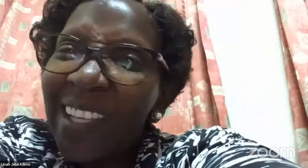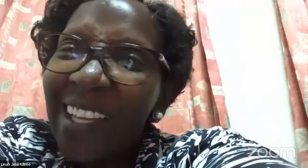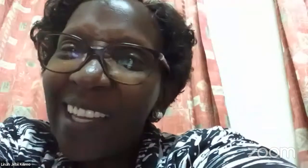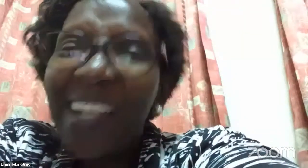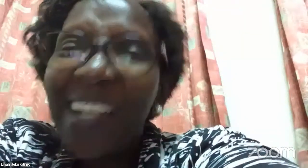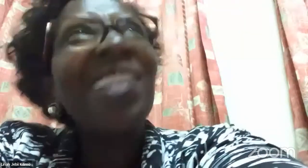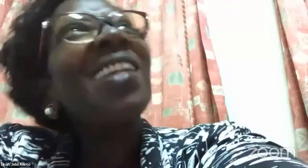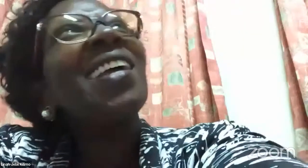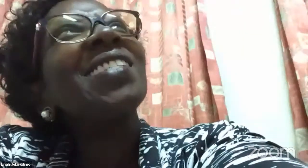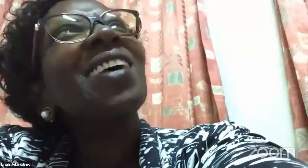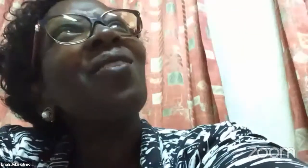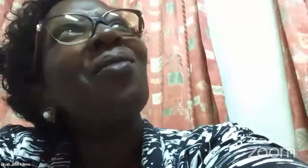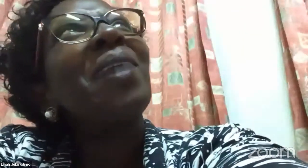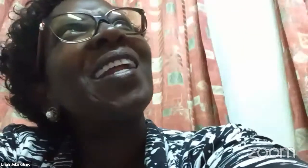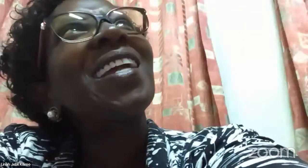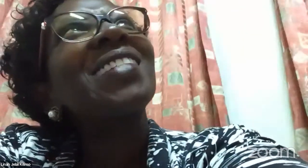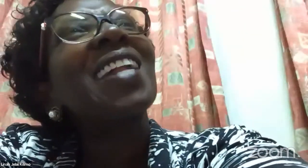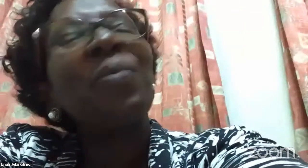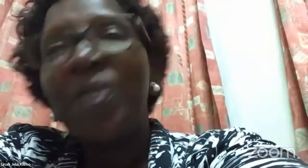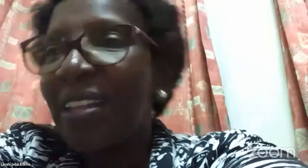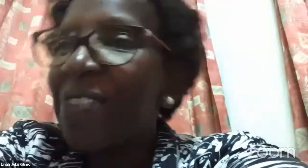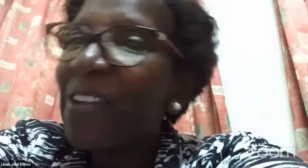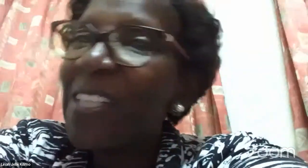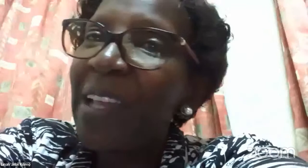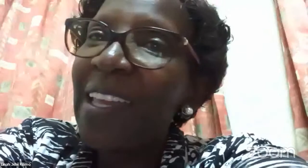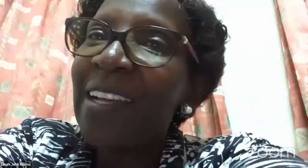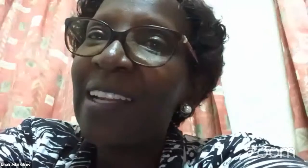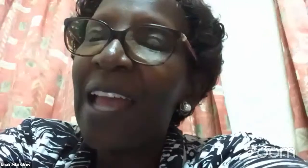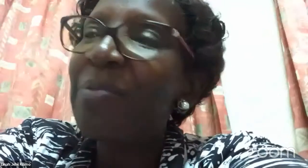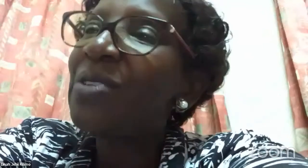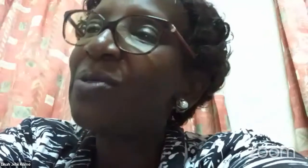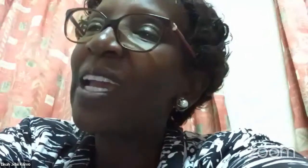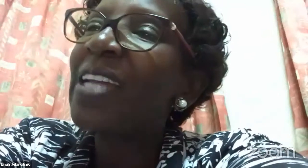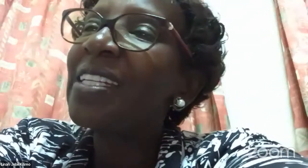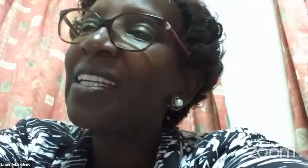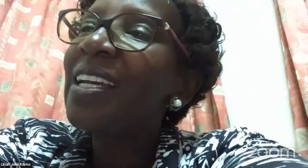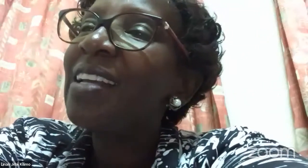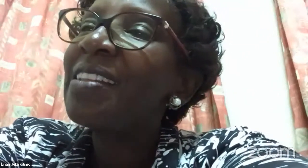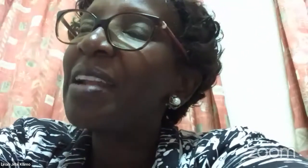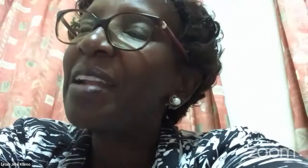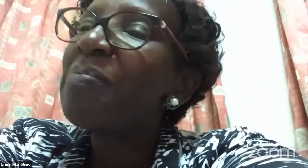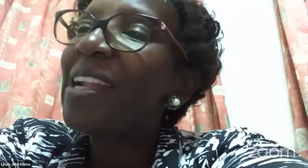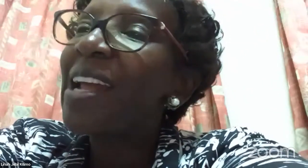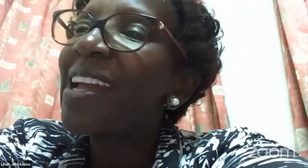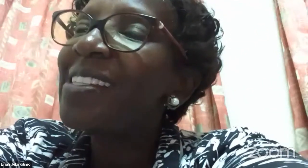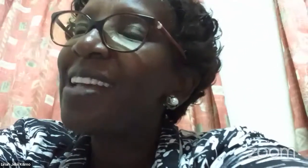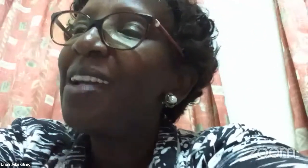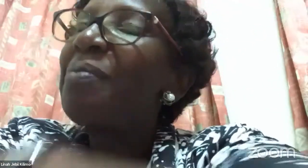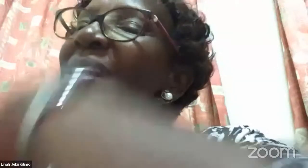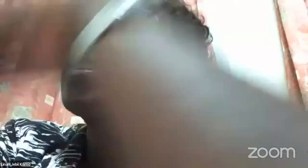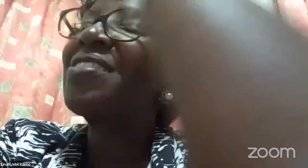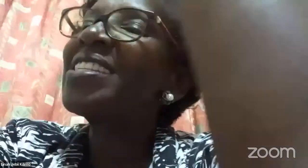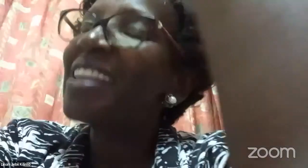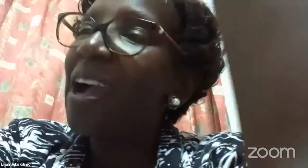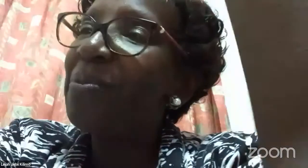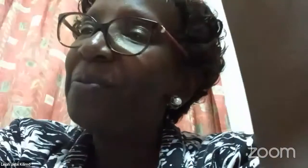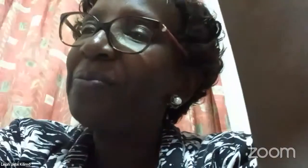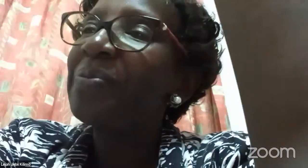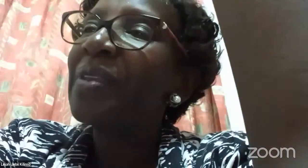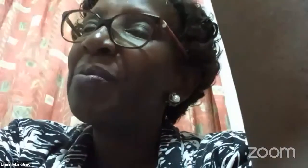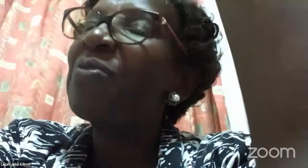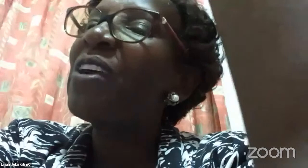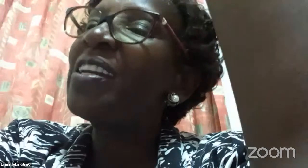were hungry. Then they say, oh, bananas are up here. The first monkey climbed to get the ripe bananas, but reaching